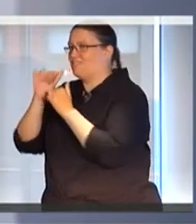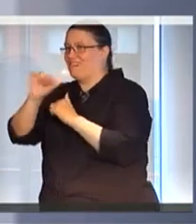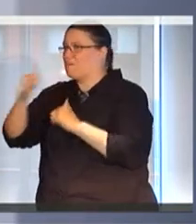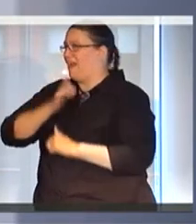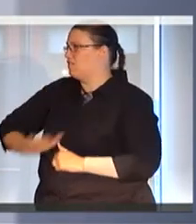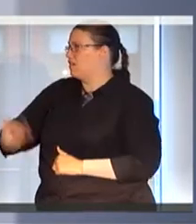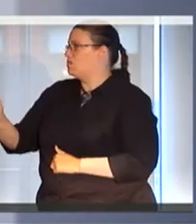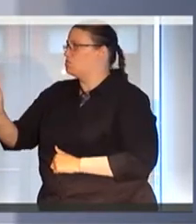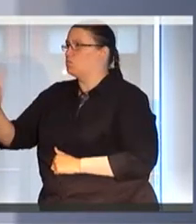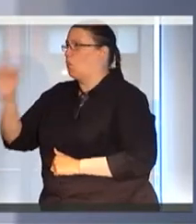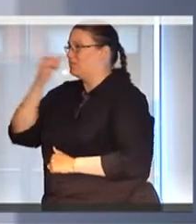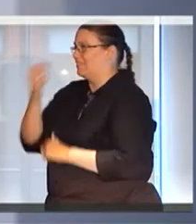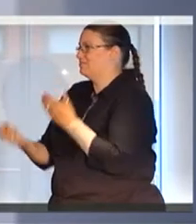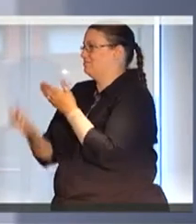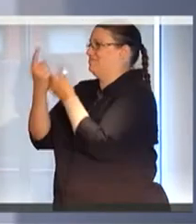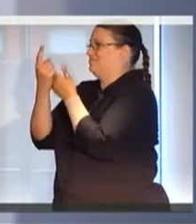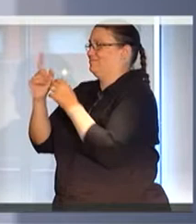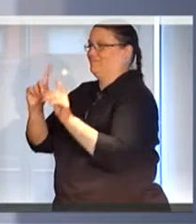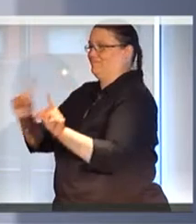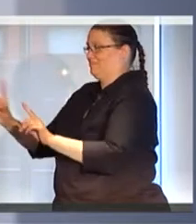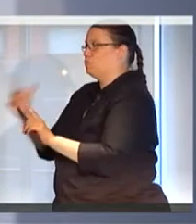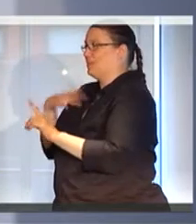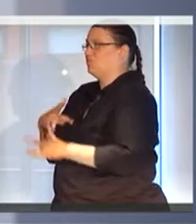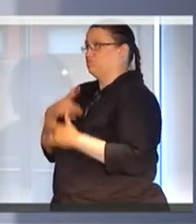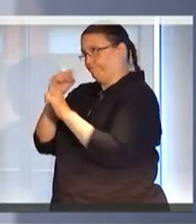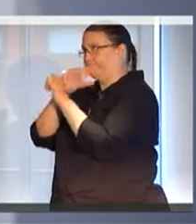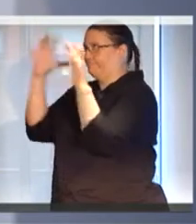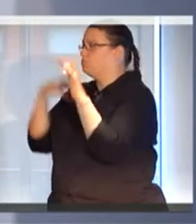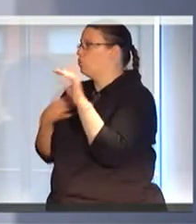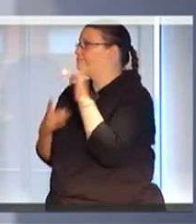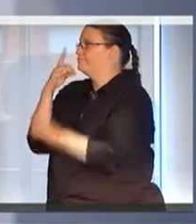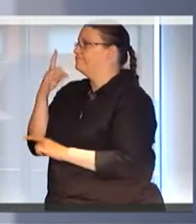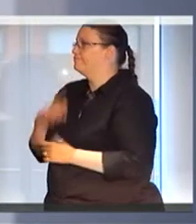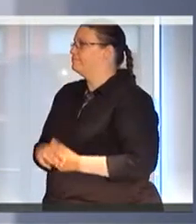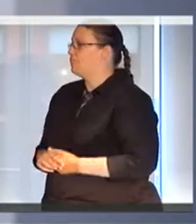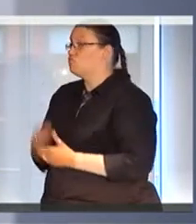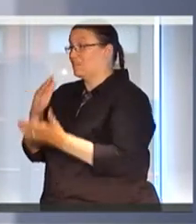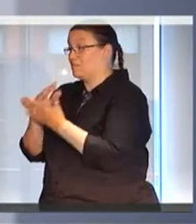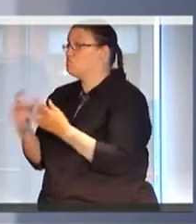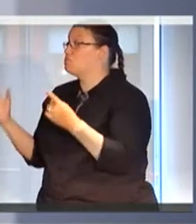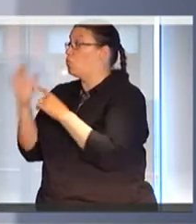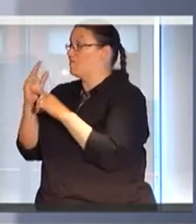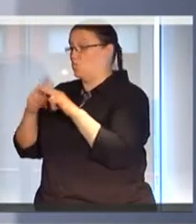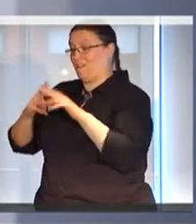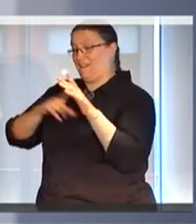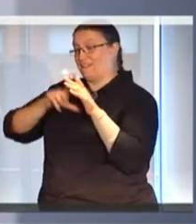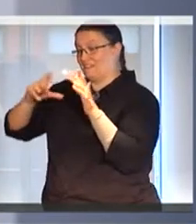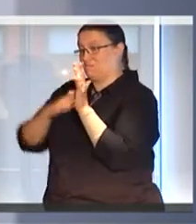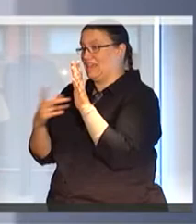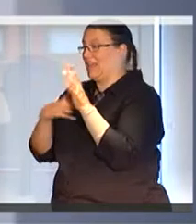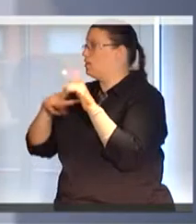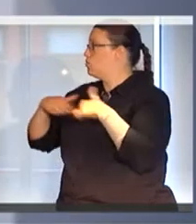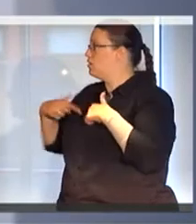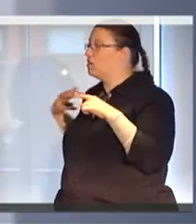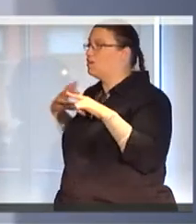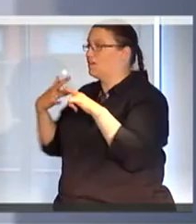And I think that that's a very critical lesson for the ACMA over the last several years, and it's one I think